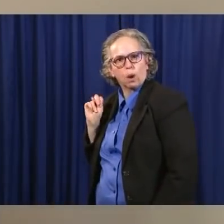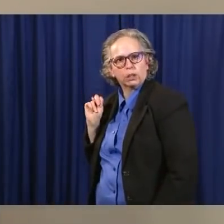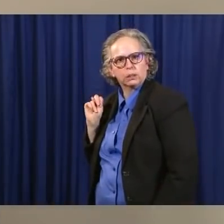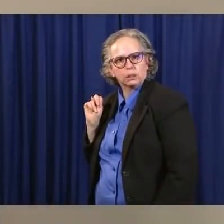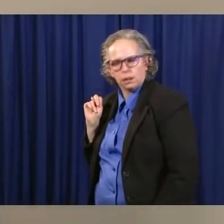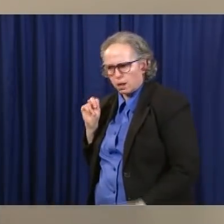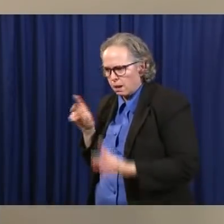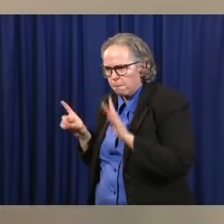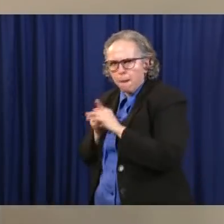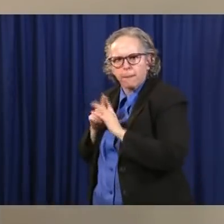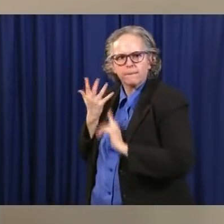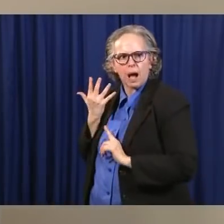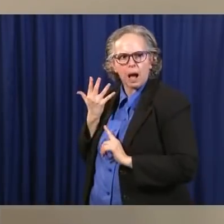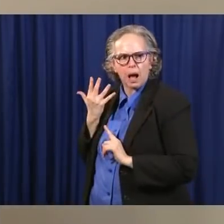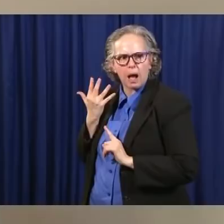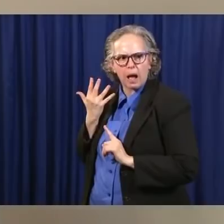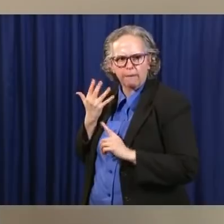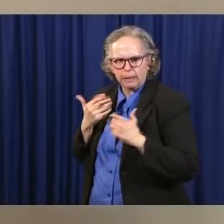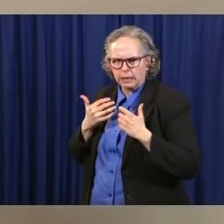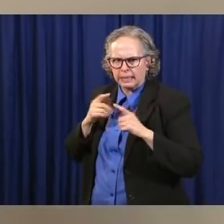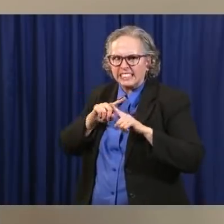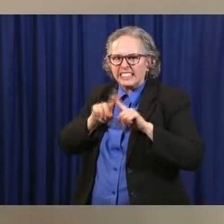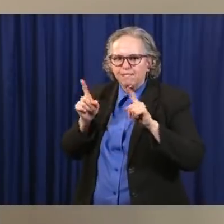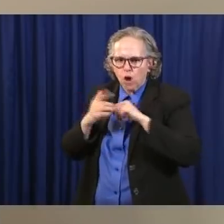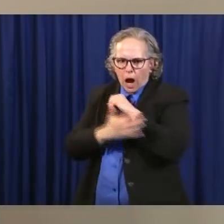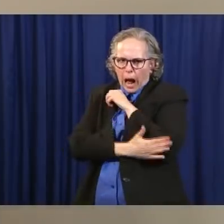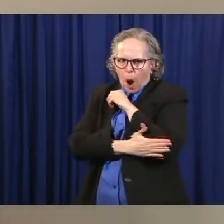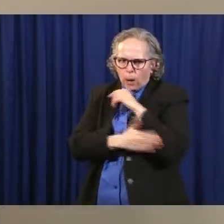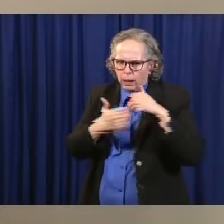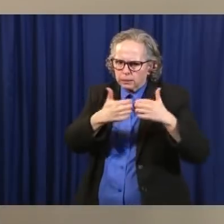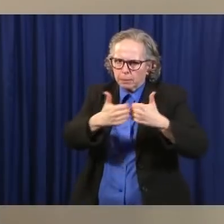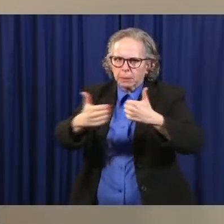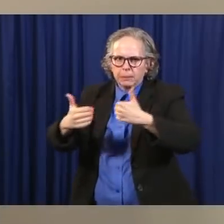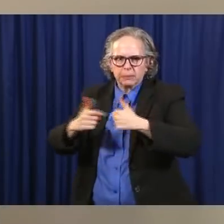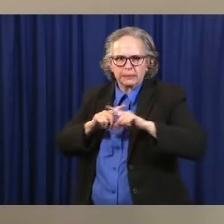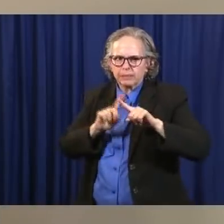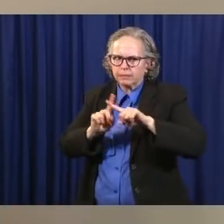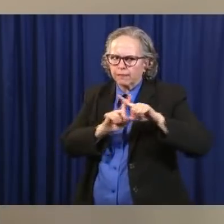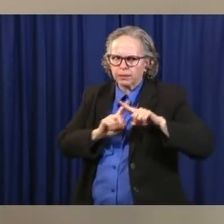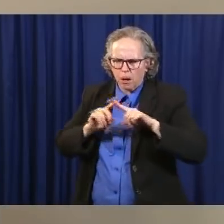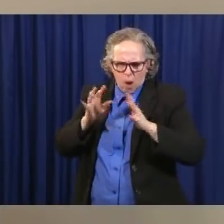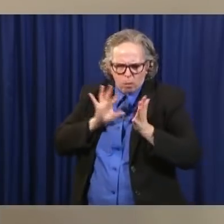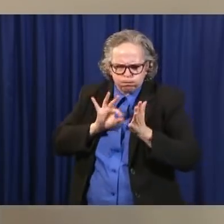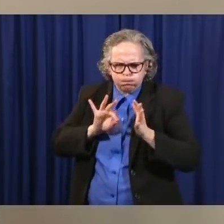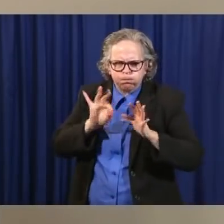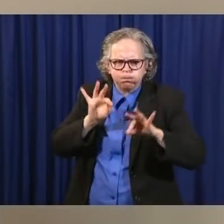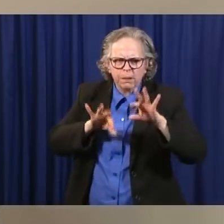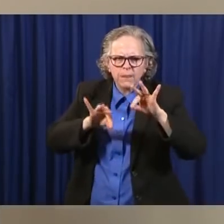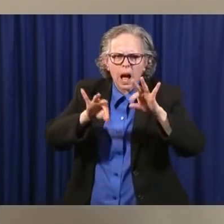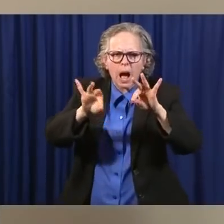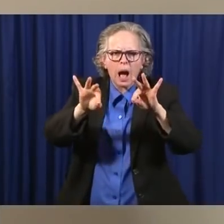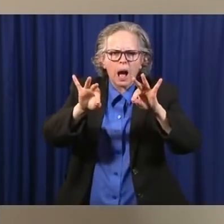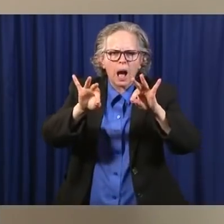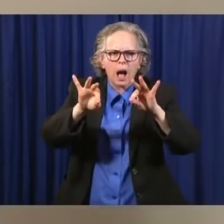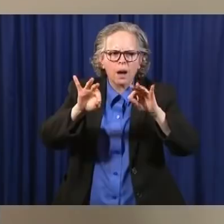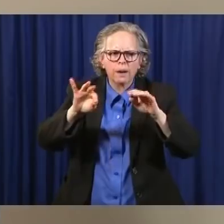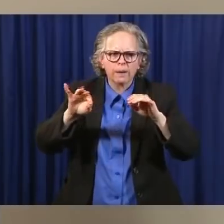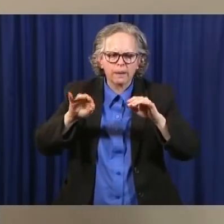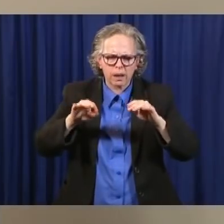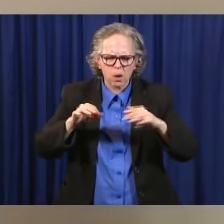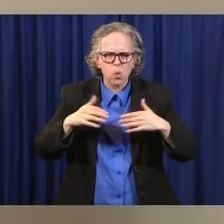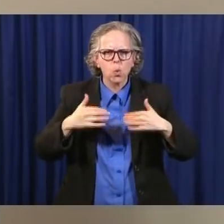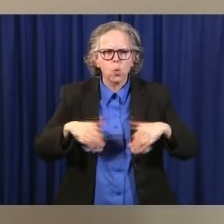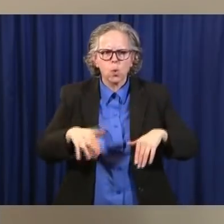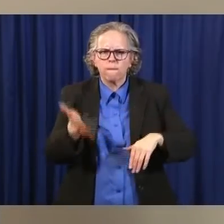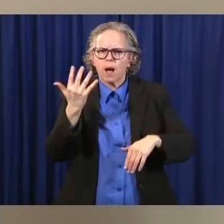different counties, and we're doing a lot more investigation. Our disease detectives are going back to take a look at that and see if they were associated